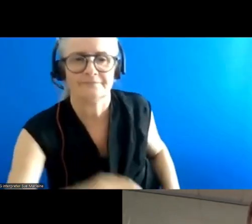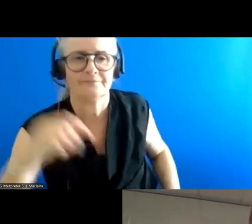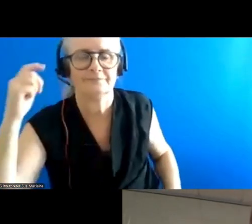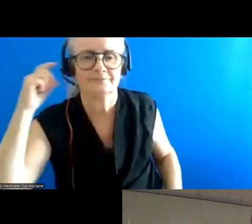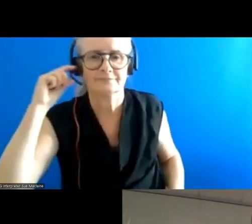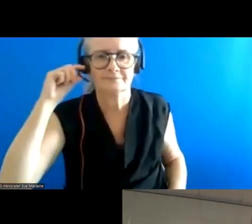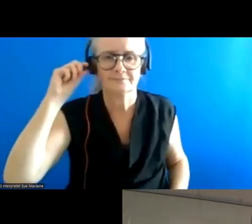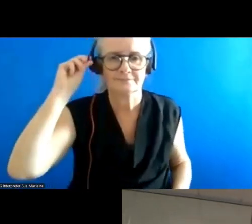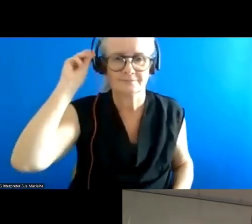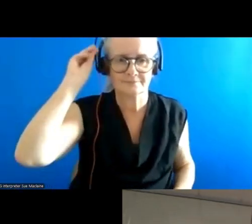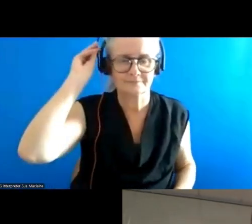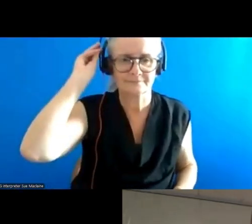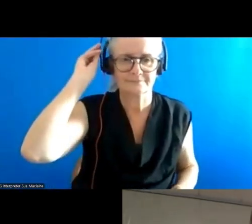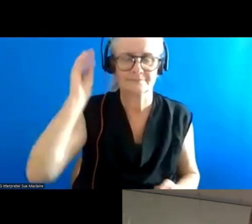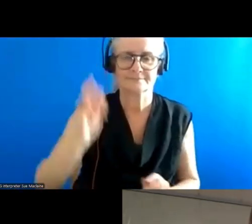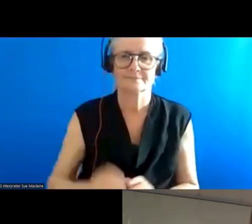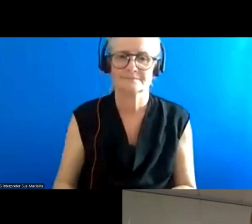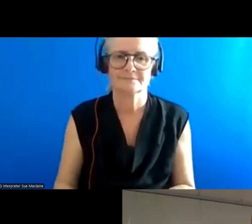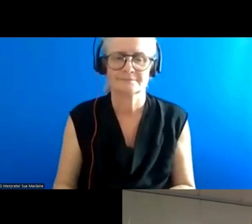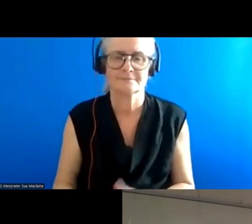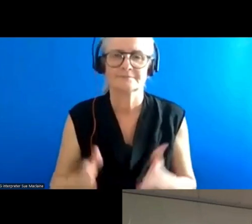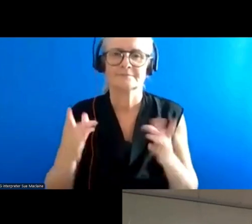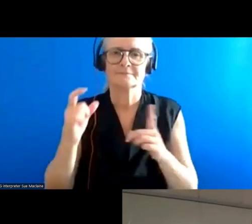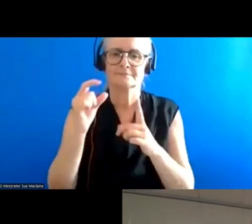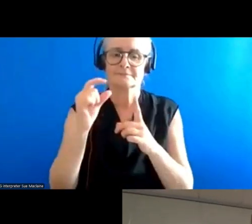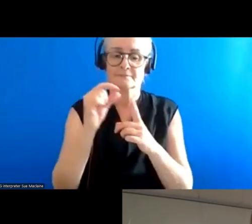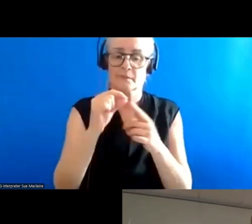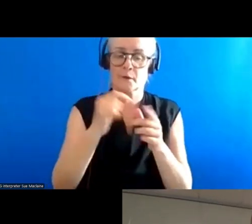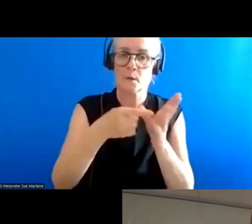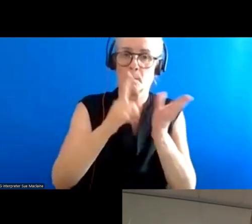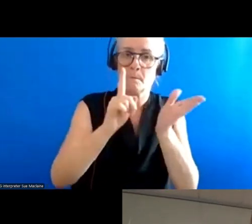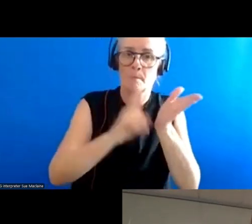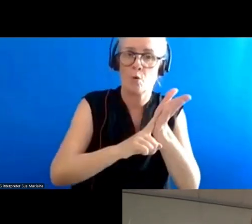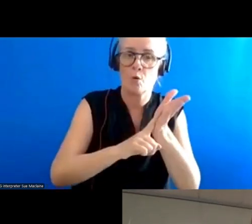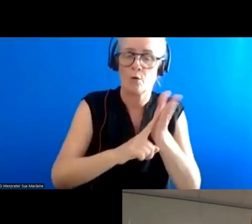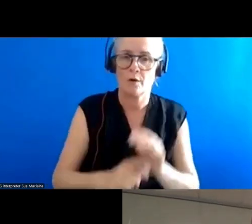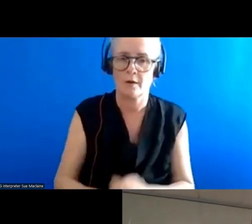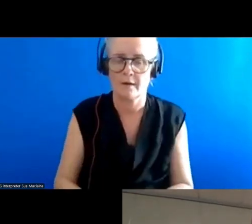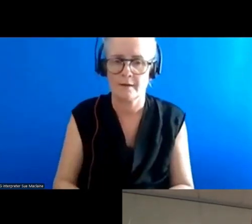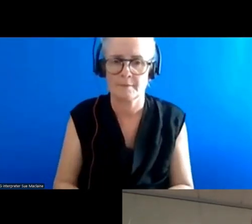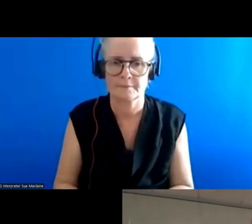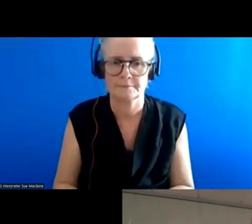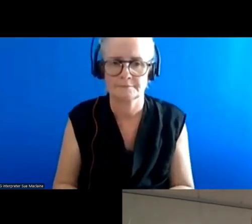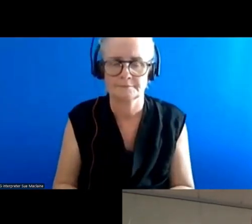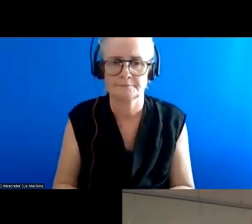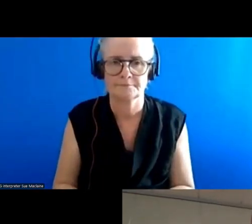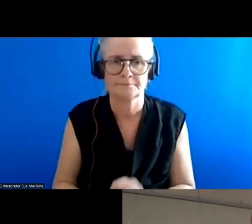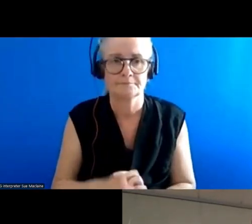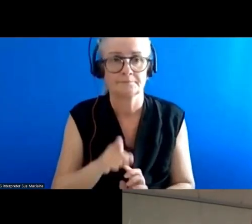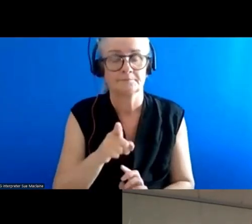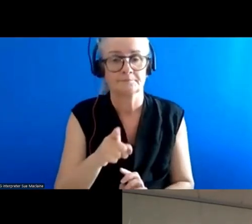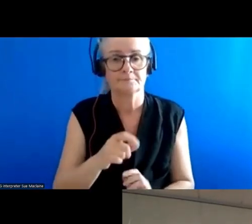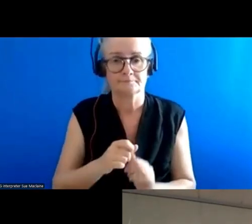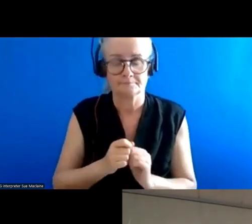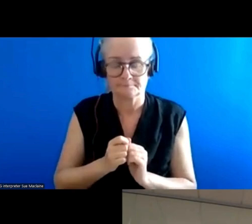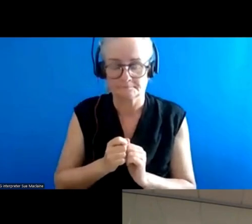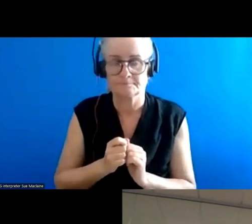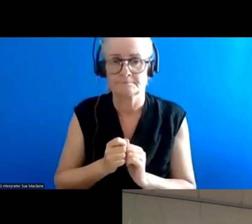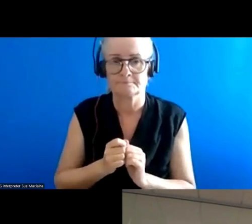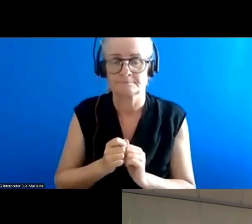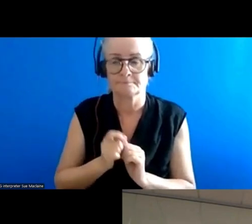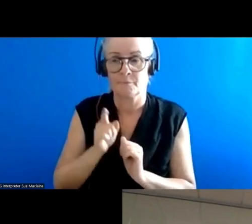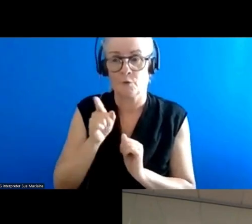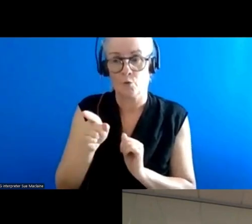Is there any? Oh, sorry, Paul. I was just going to say, I think that reflects some of the things that Lee and I were talking about in terms